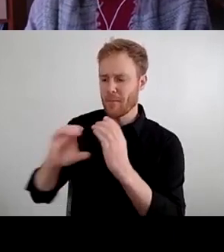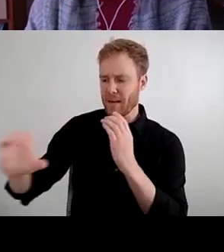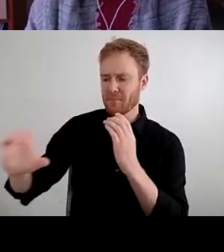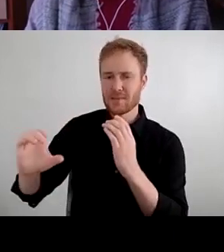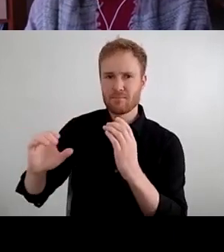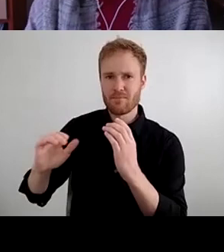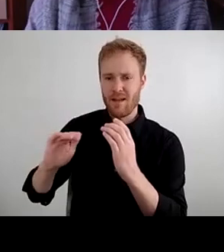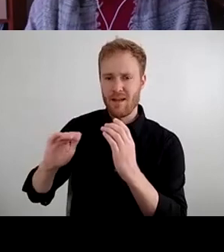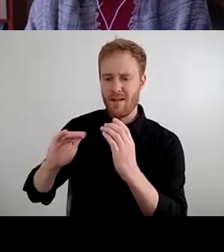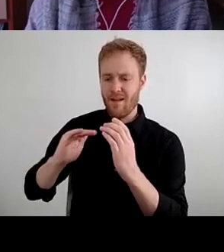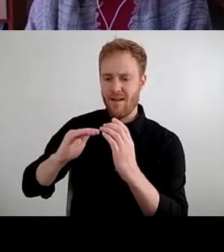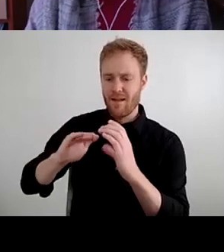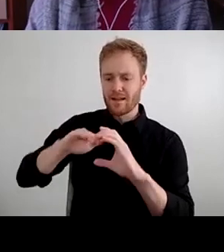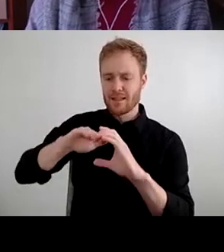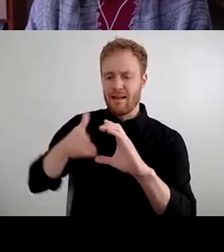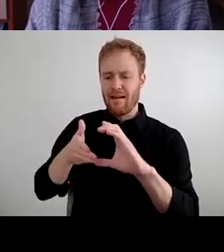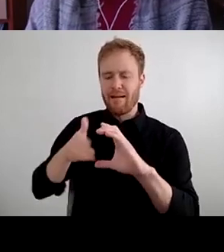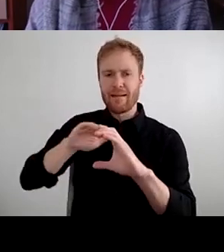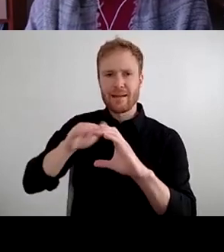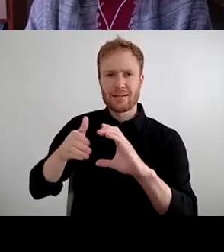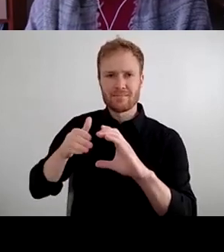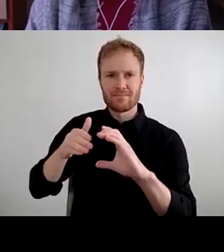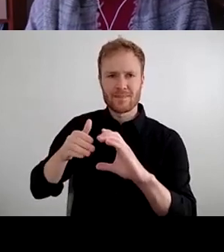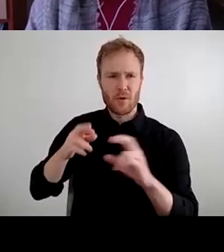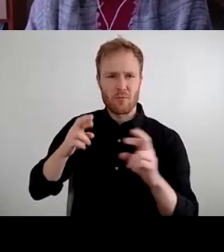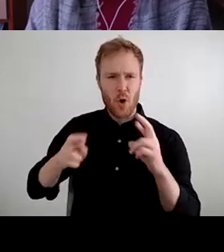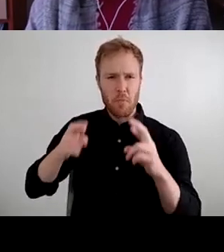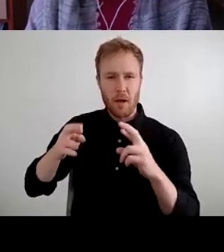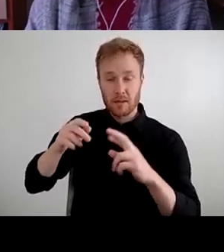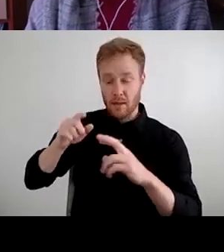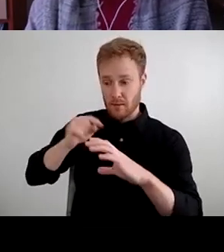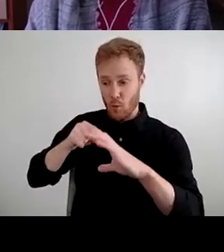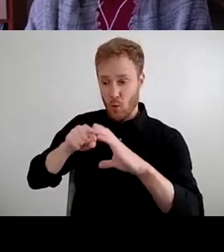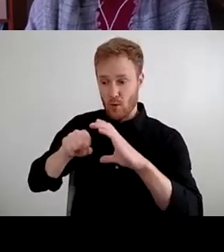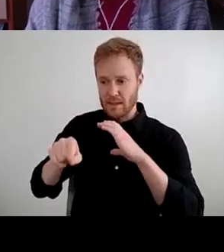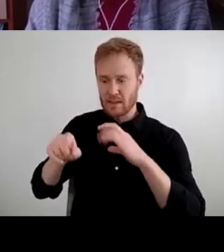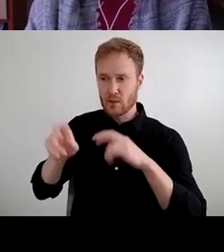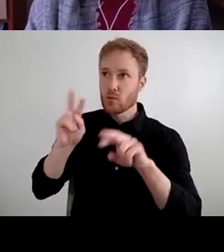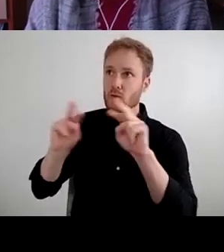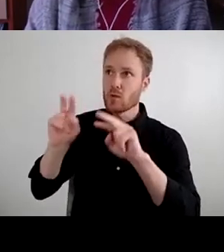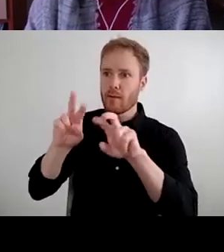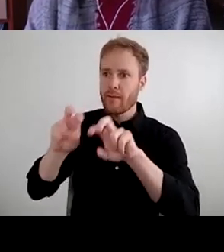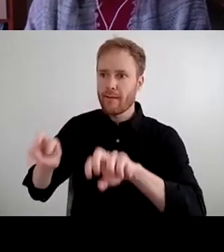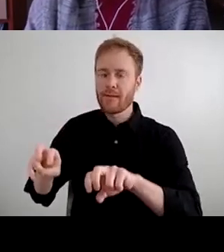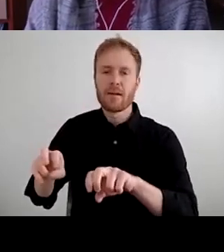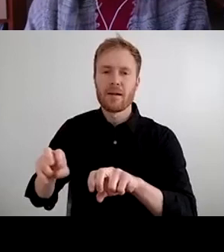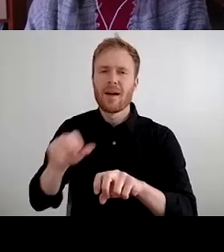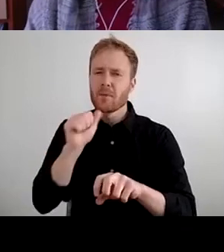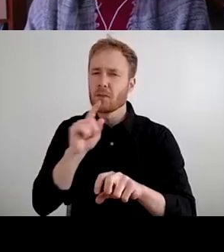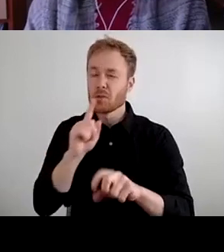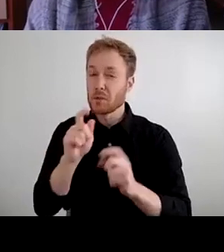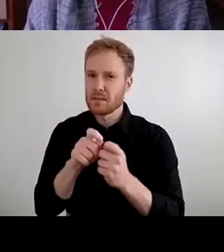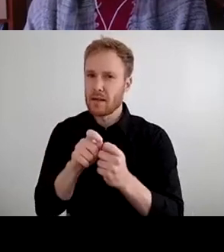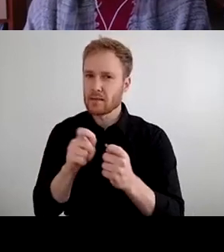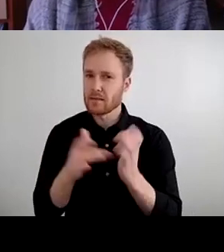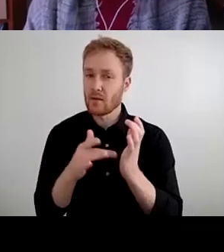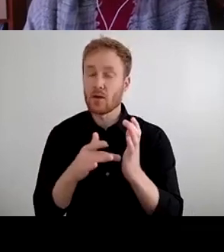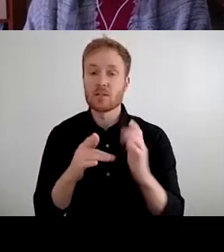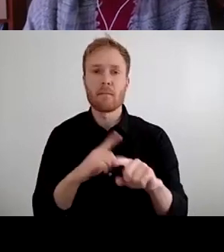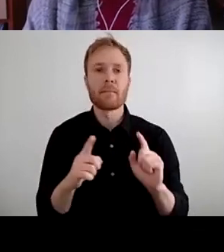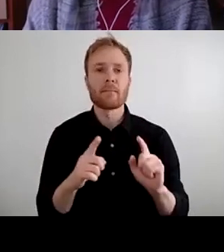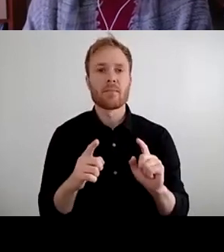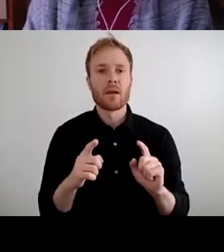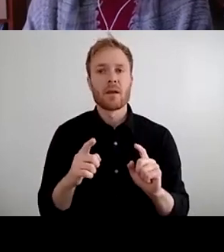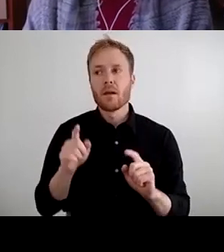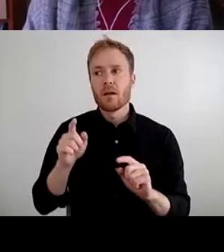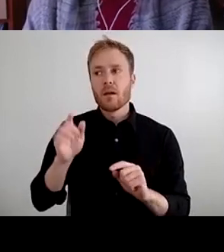to look at them. Right. I'm not exactly sure of all the technology, but that's an example of, and they can't, when the delegation came